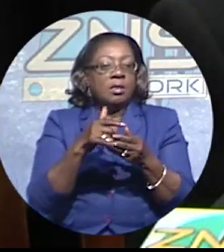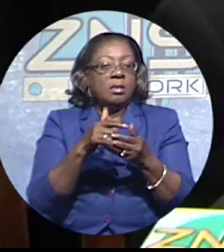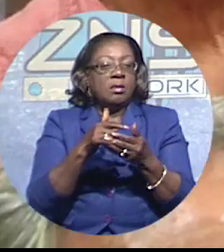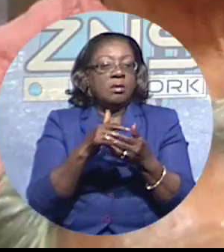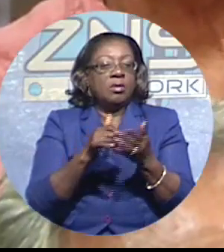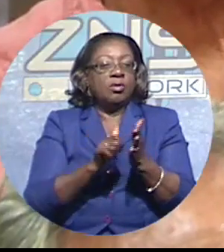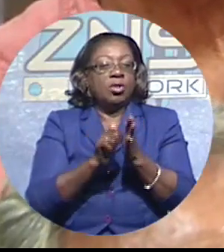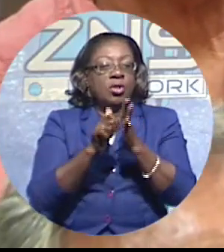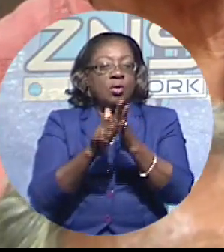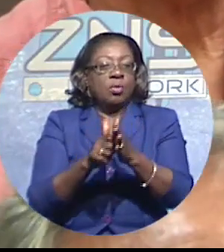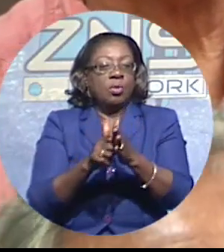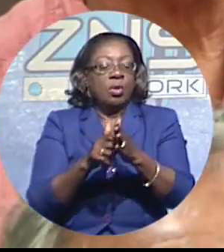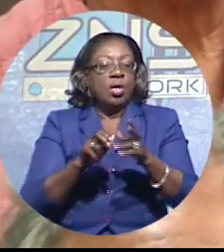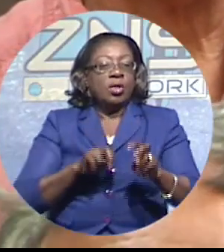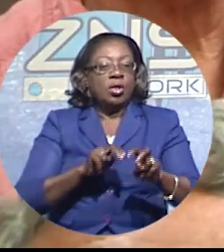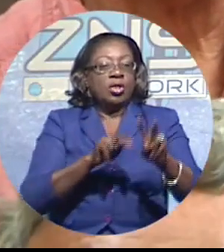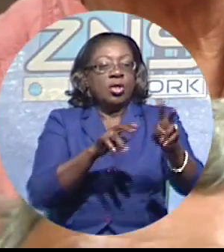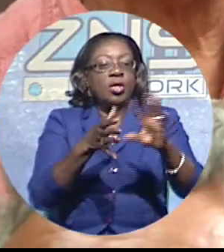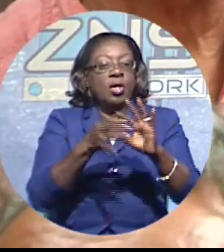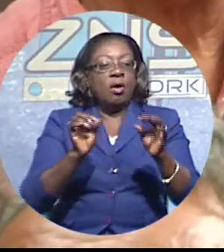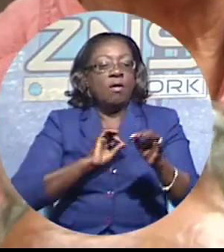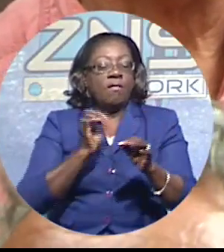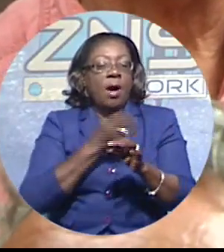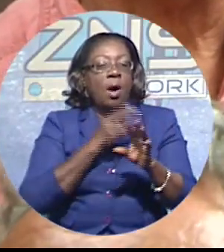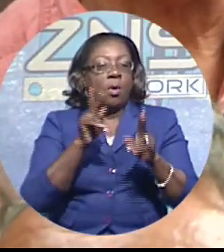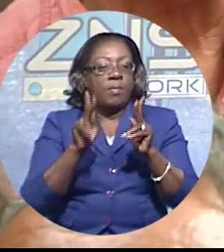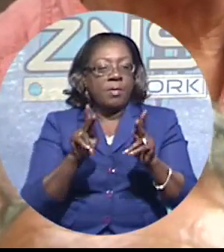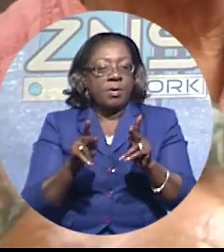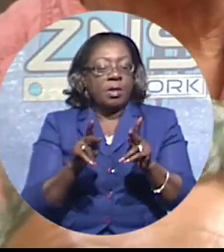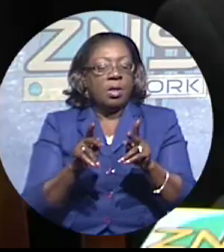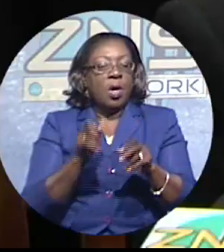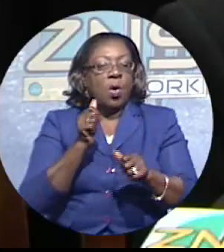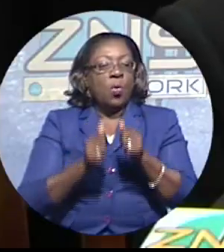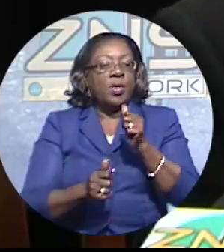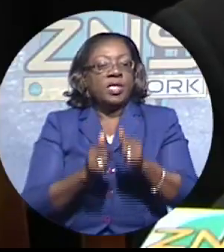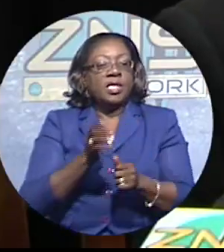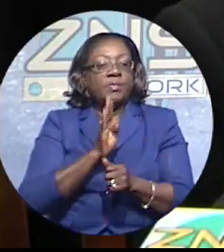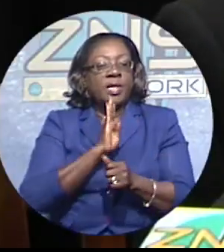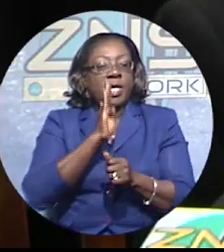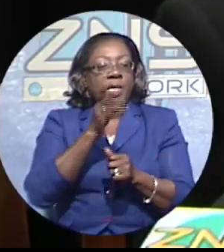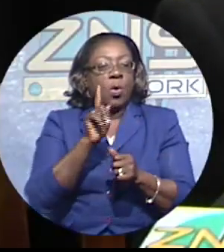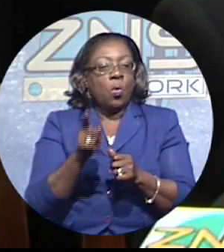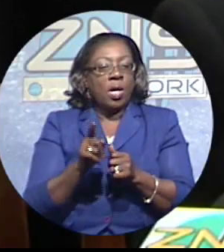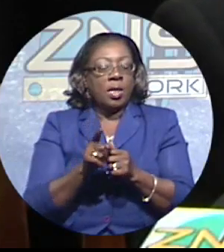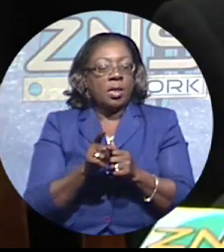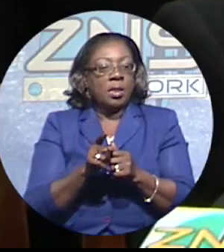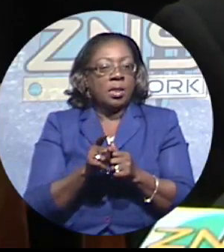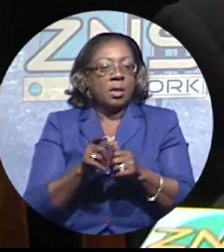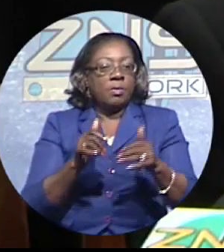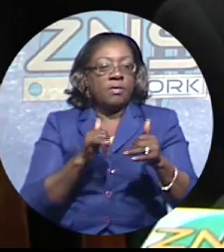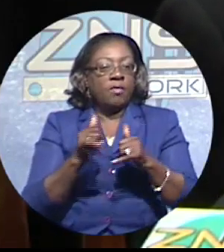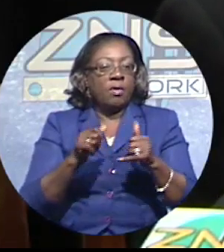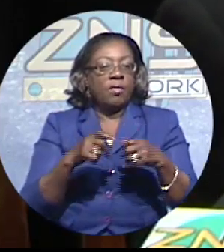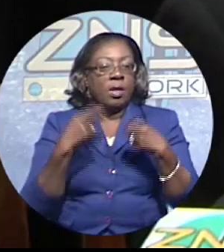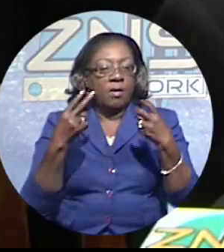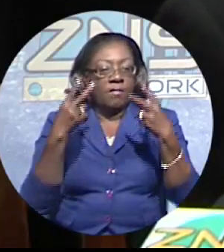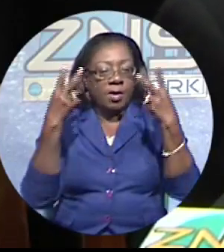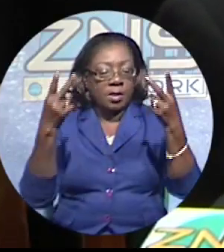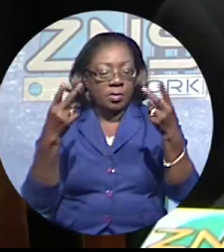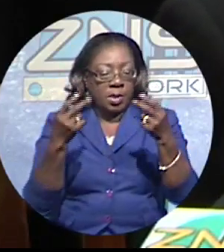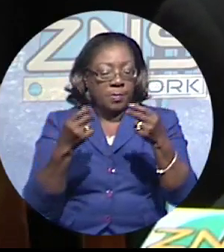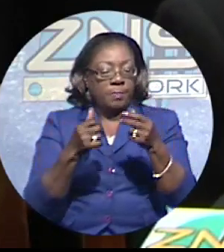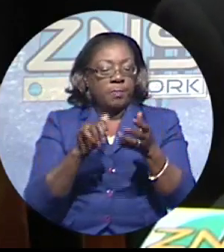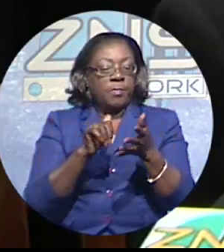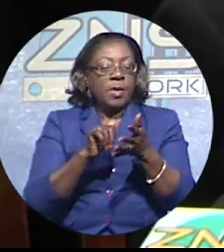symbolizes the journey of our people, which has been one that has been fraught with struggle and victory.